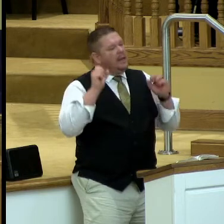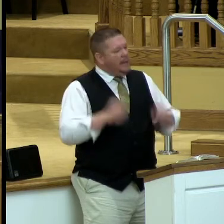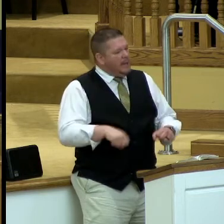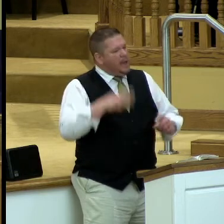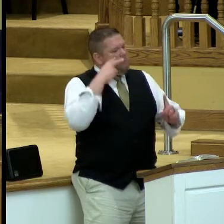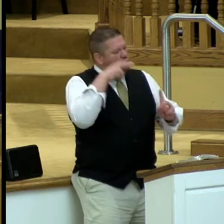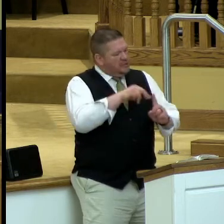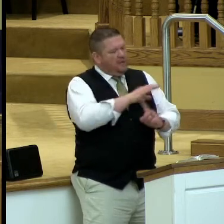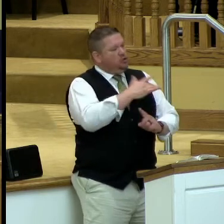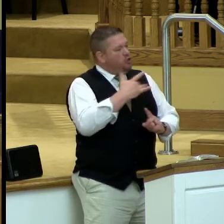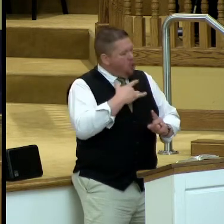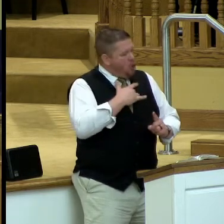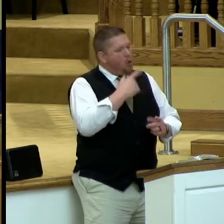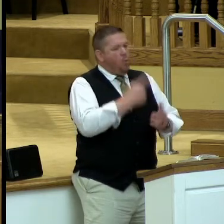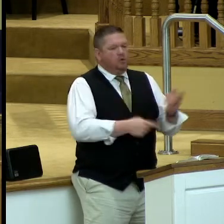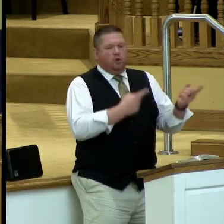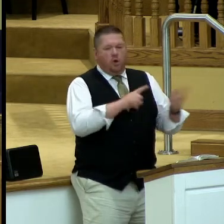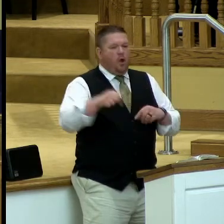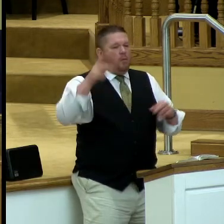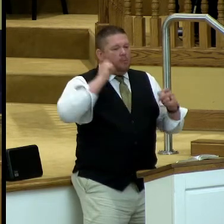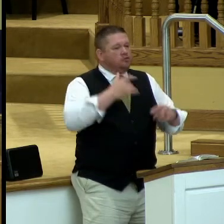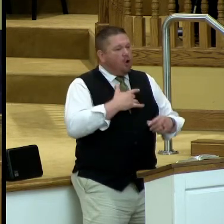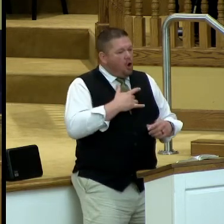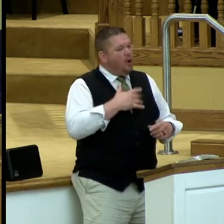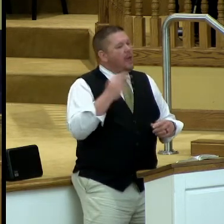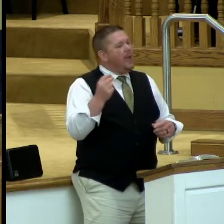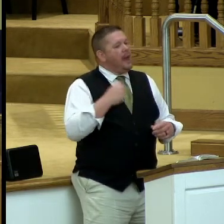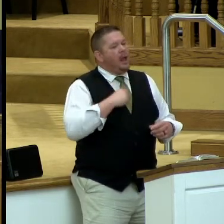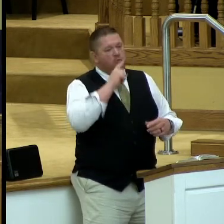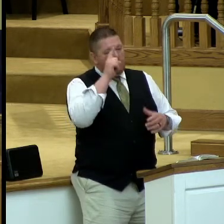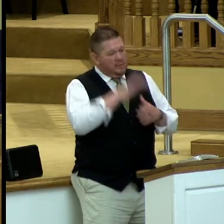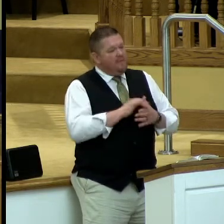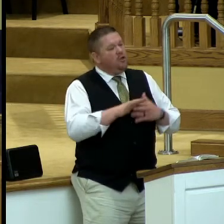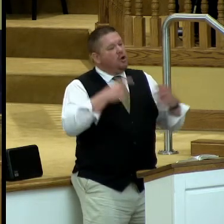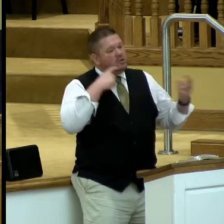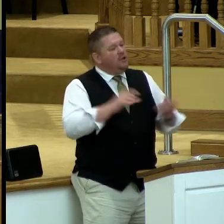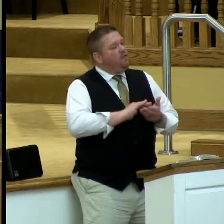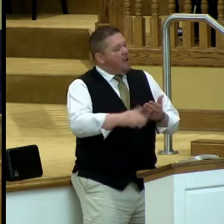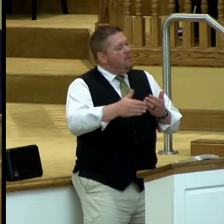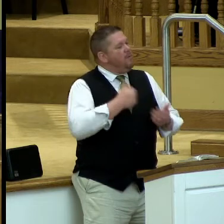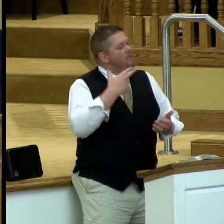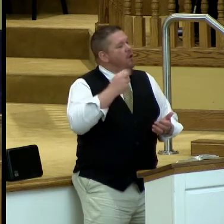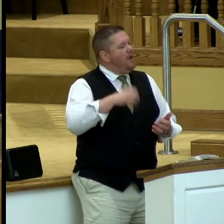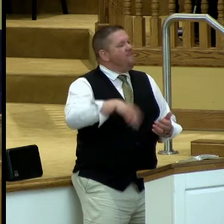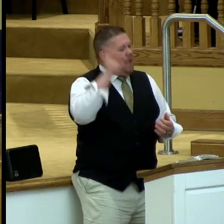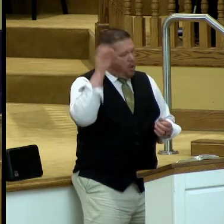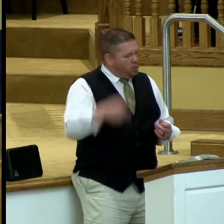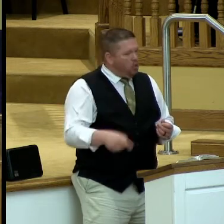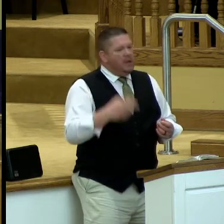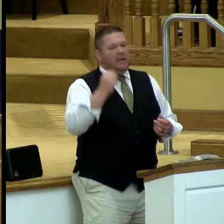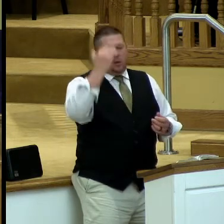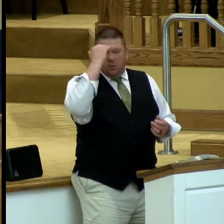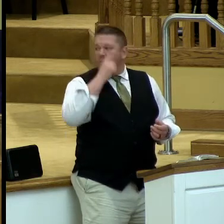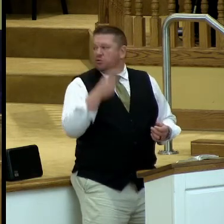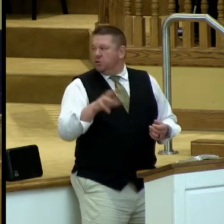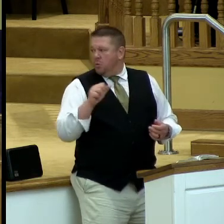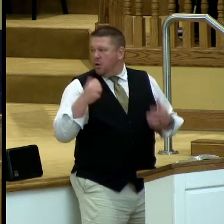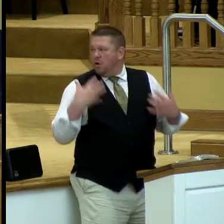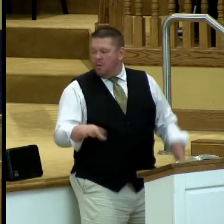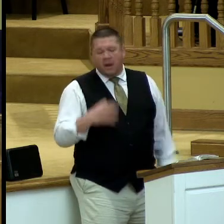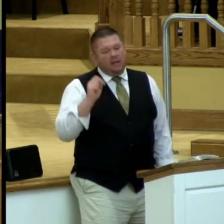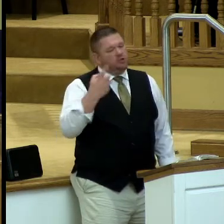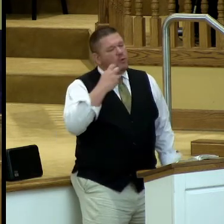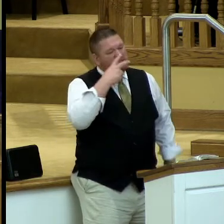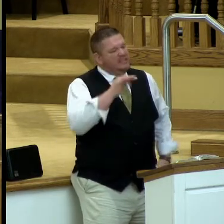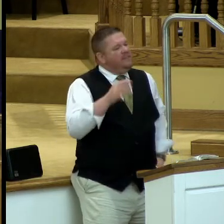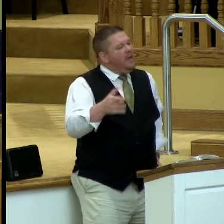could perceive in his heart what's going on in other people's heart. And I do truly believe that her sin was forgiven before he found her. He knew who she was already.